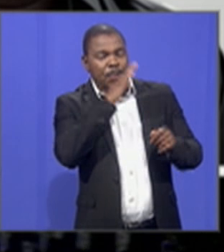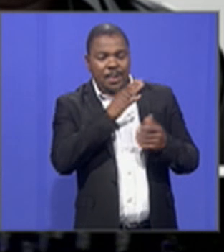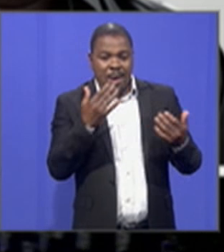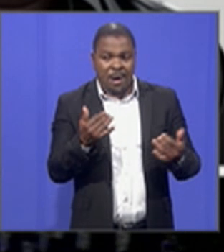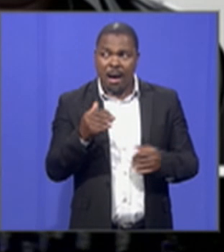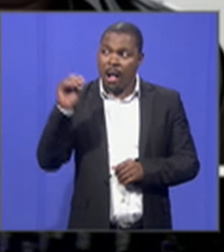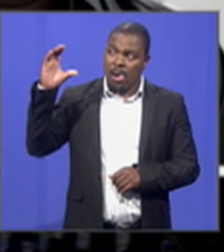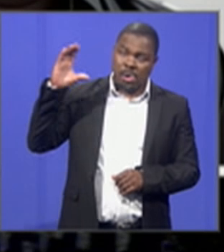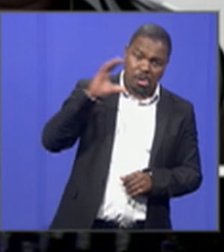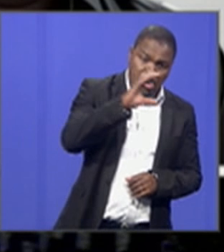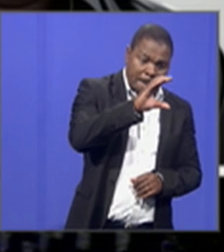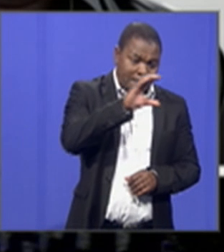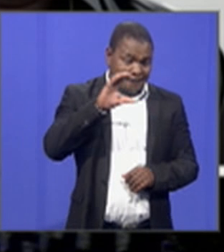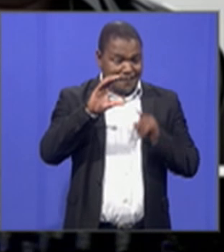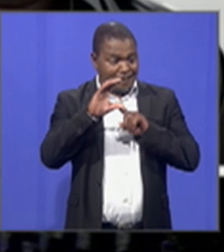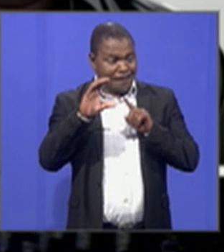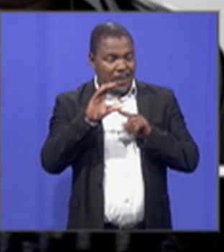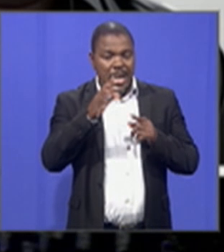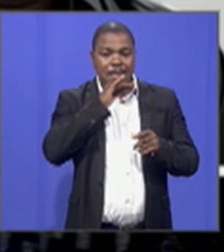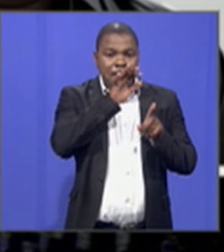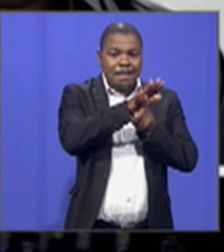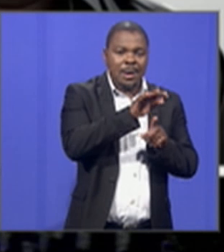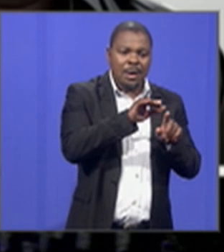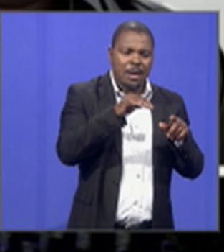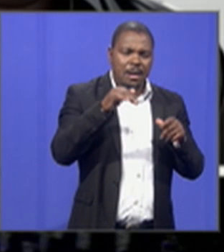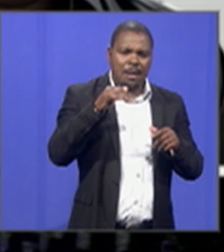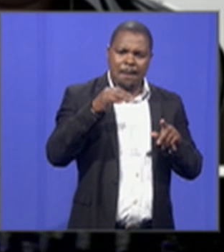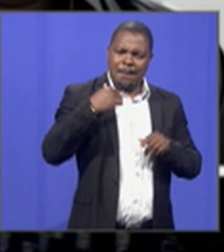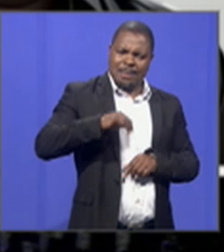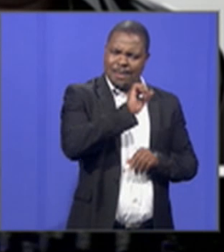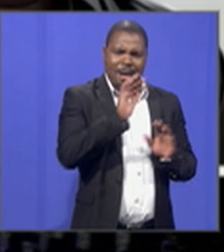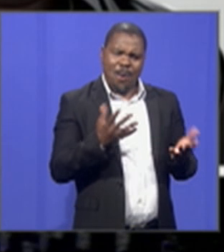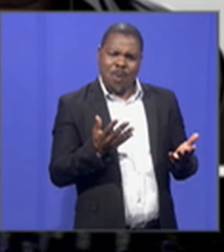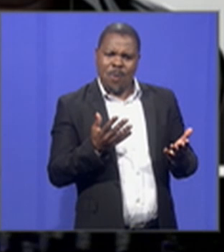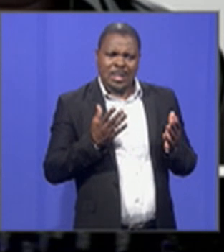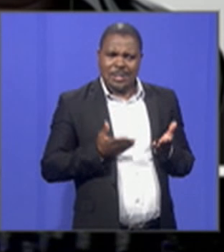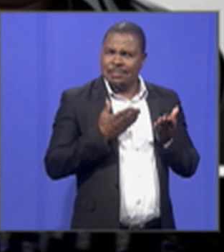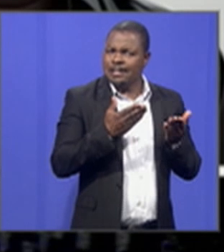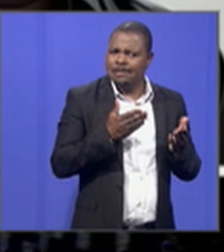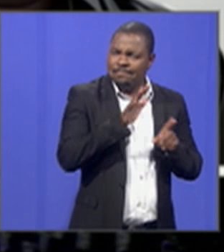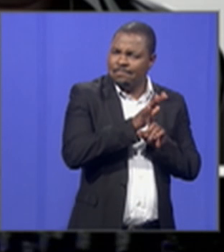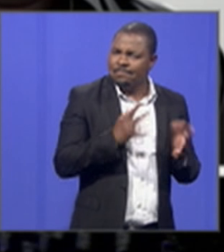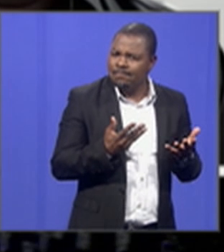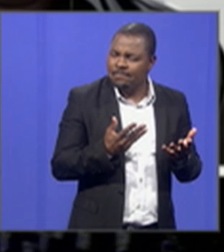lena se le amile bjalo ka mmasepala kudu go tabeng ya kabo ya ditirelo.